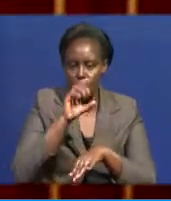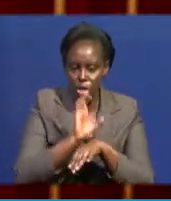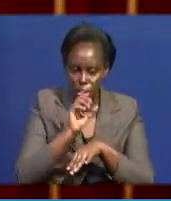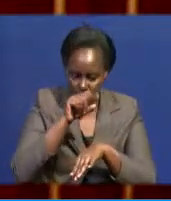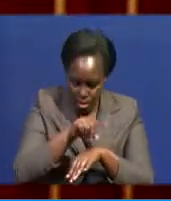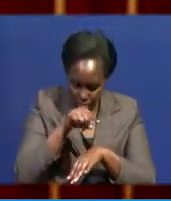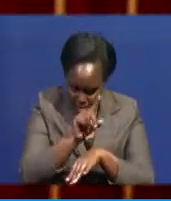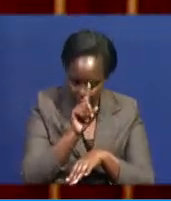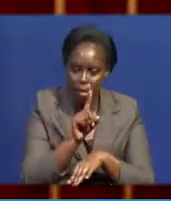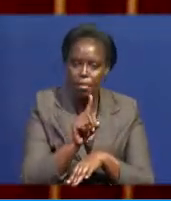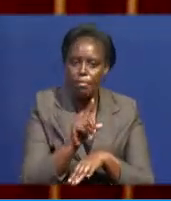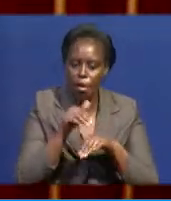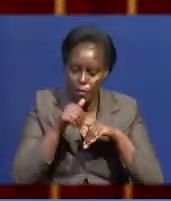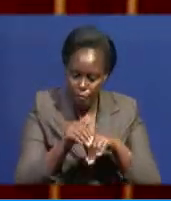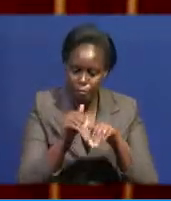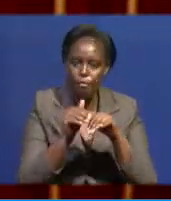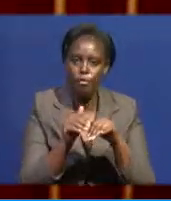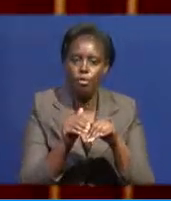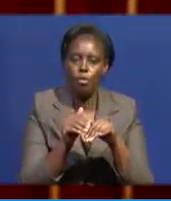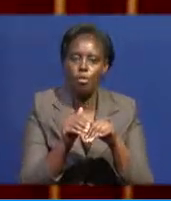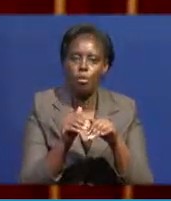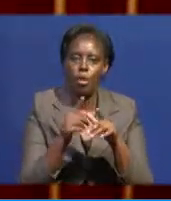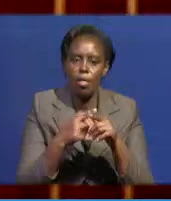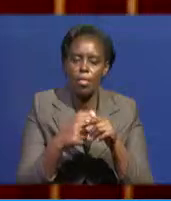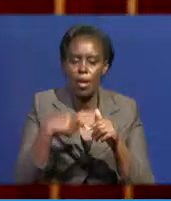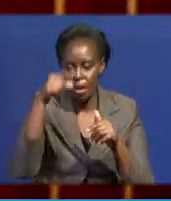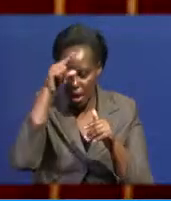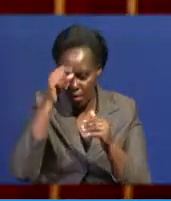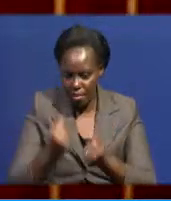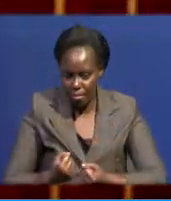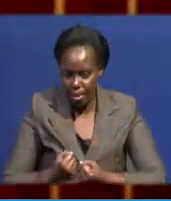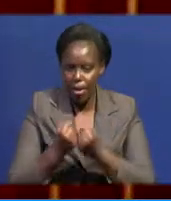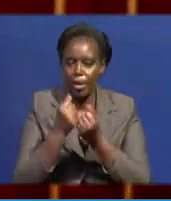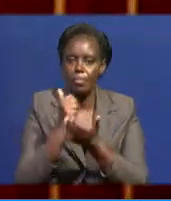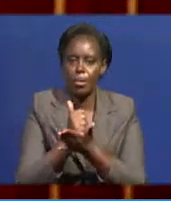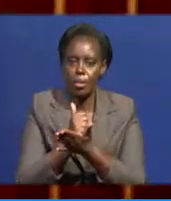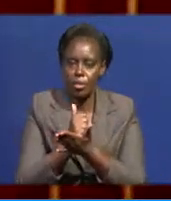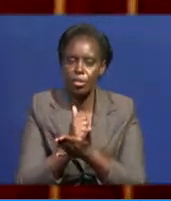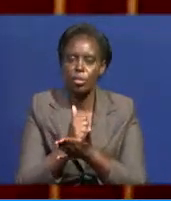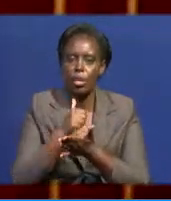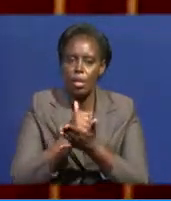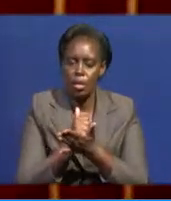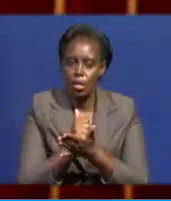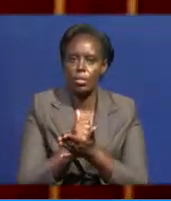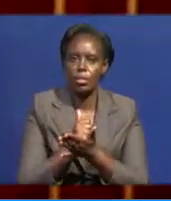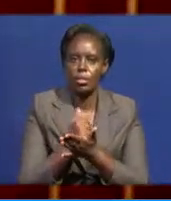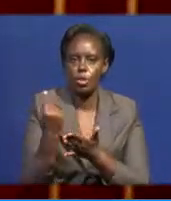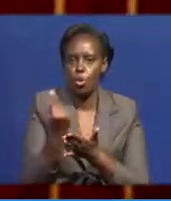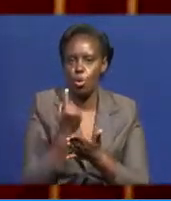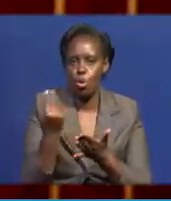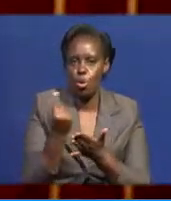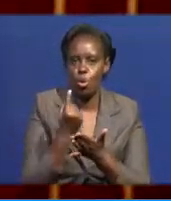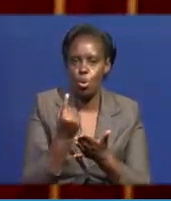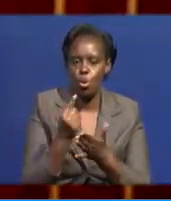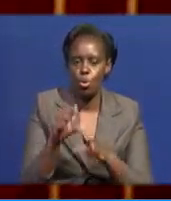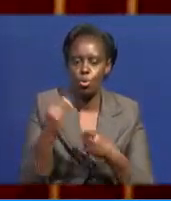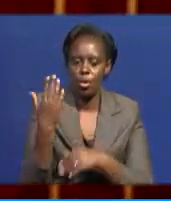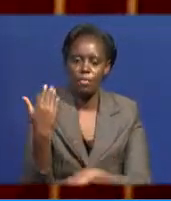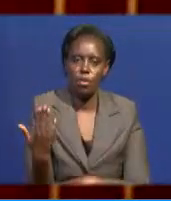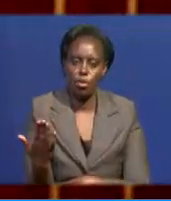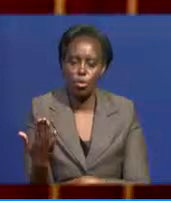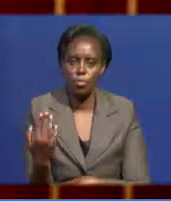to take up, and where we need to facilitate them in our registries, we will facilitate in terms of